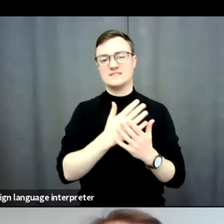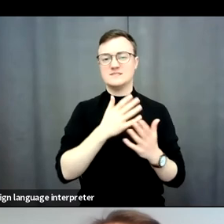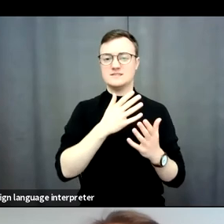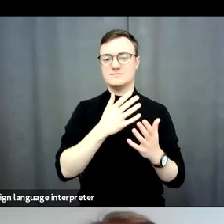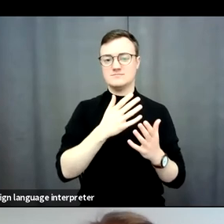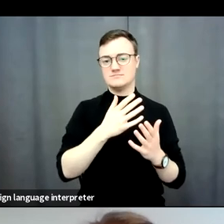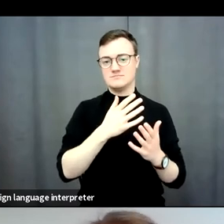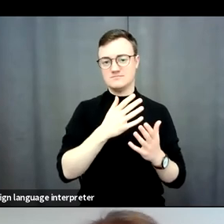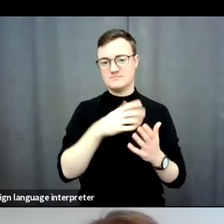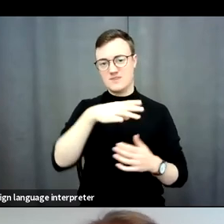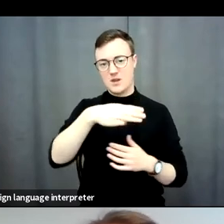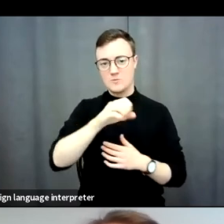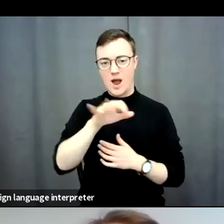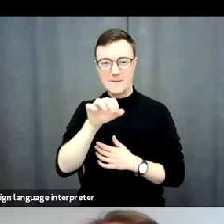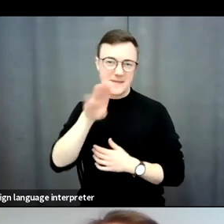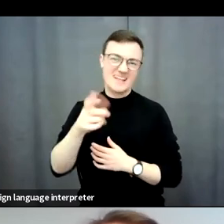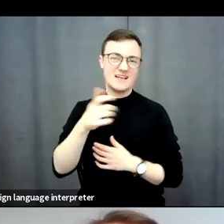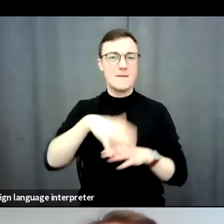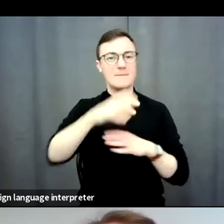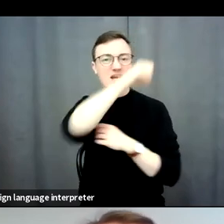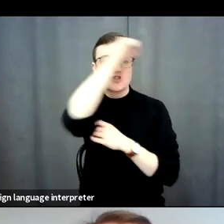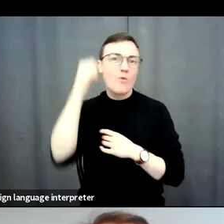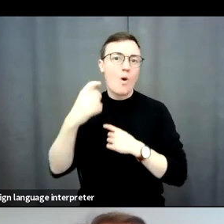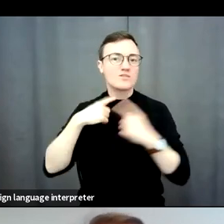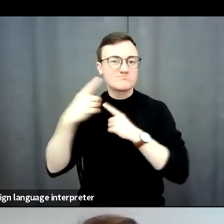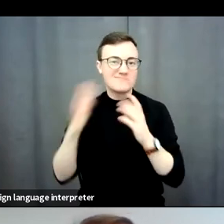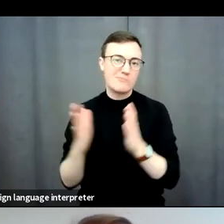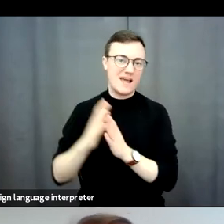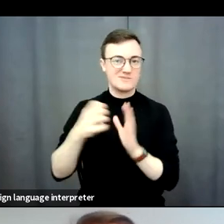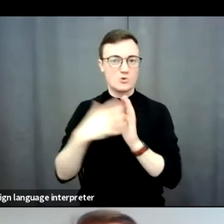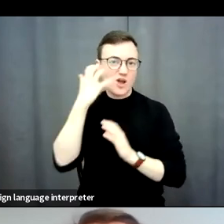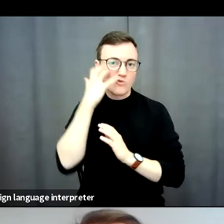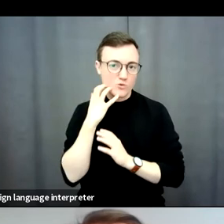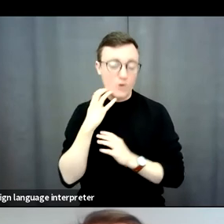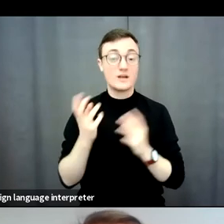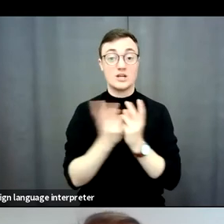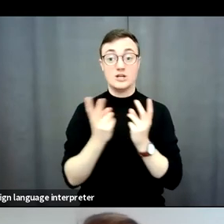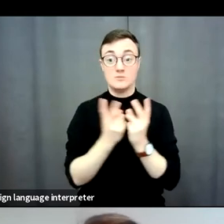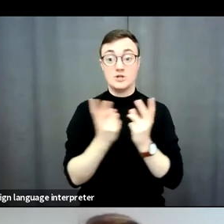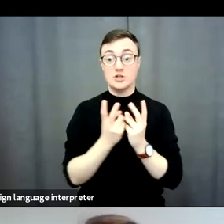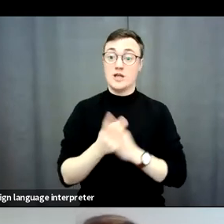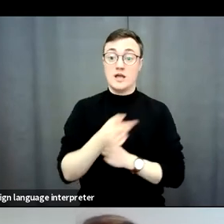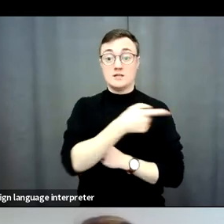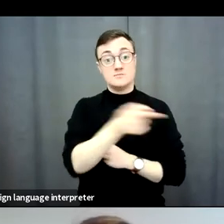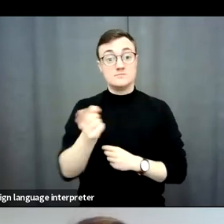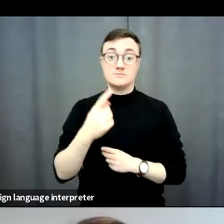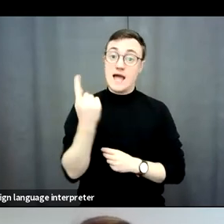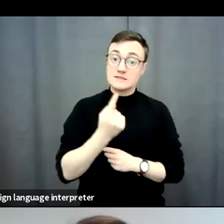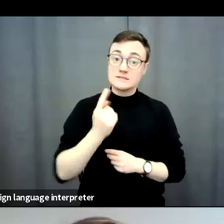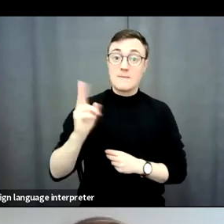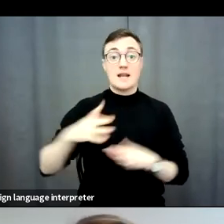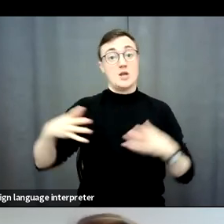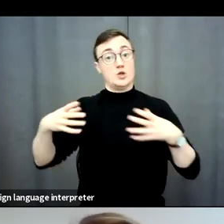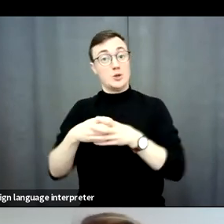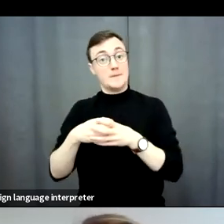We have made it a bit complicated. So then you can, alone or together as a group, you can talk in your